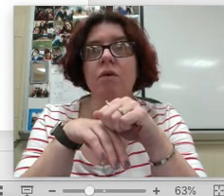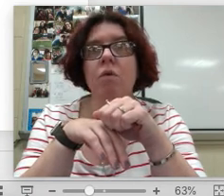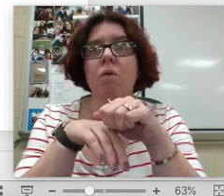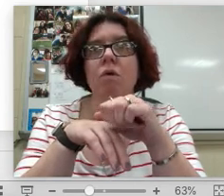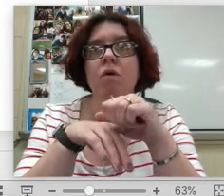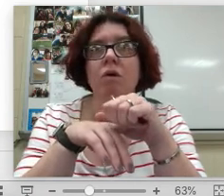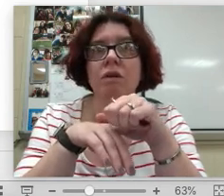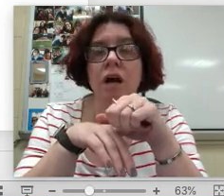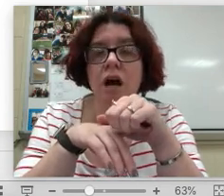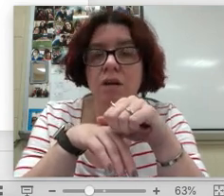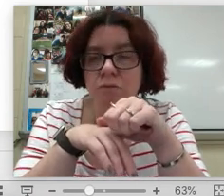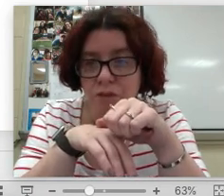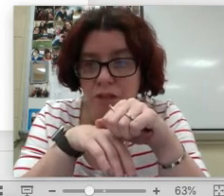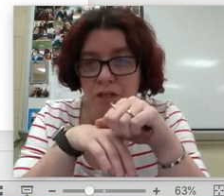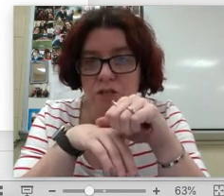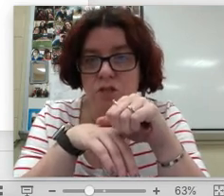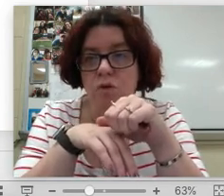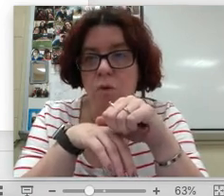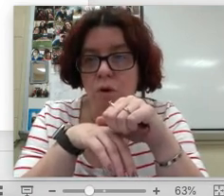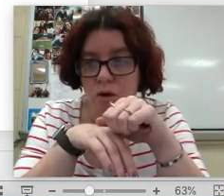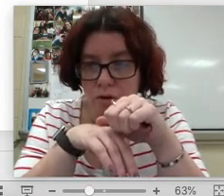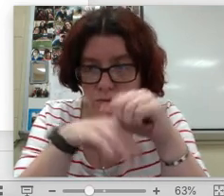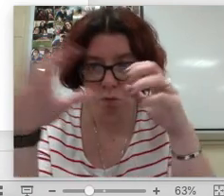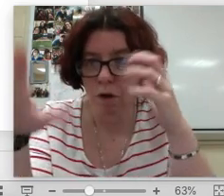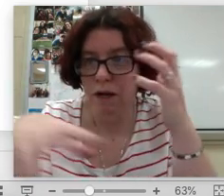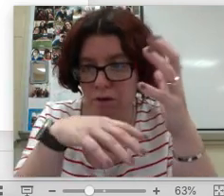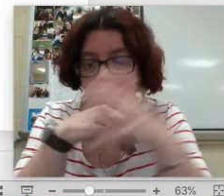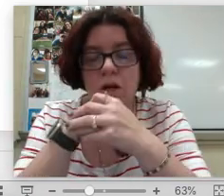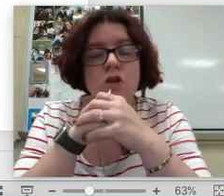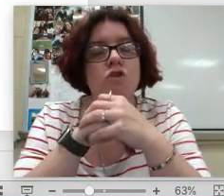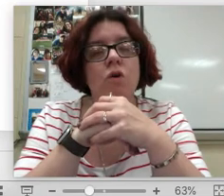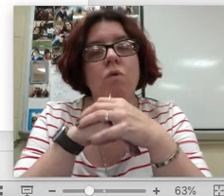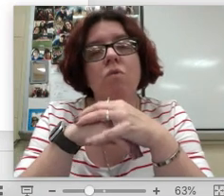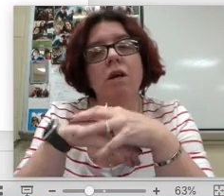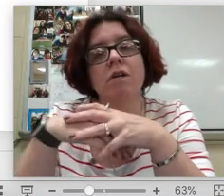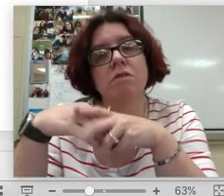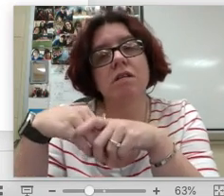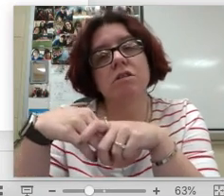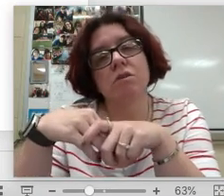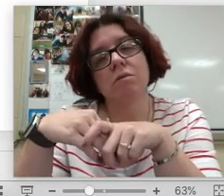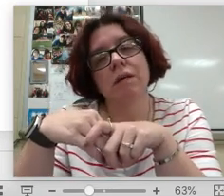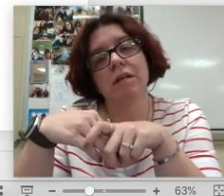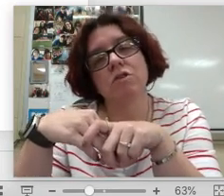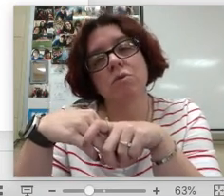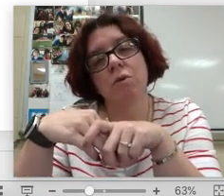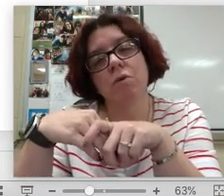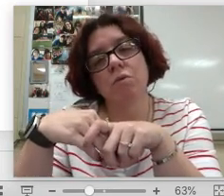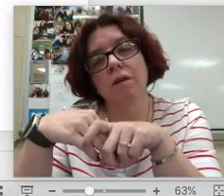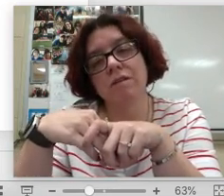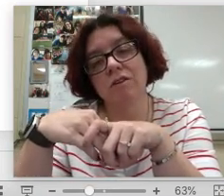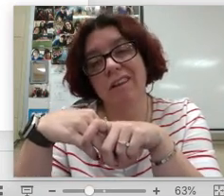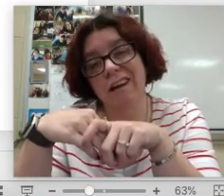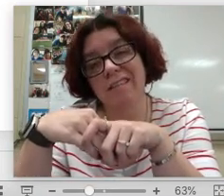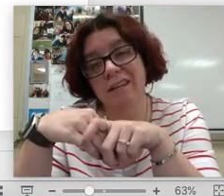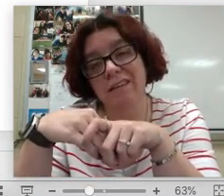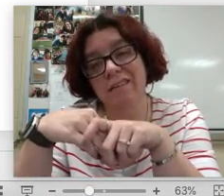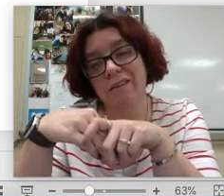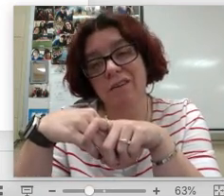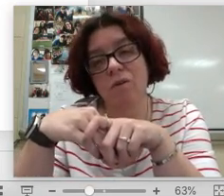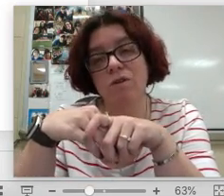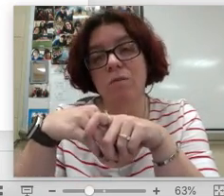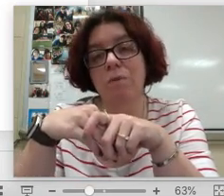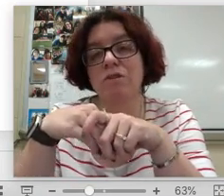sign or not finish or whatever. So what you need to do is you hold until the last